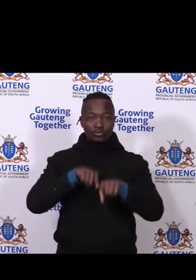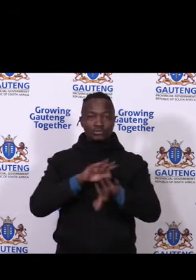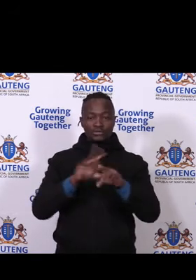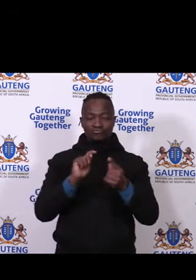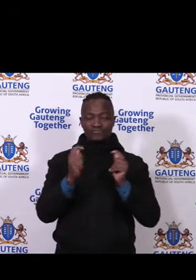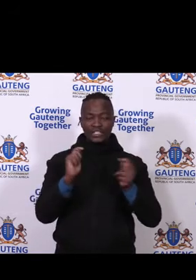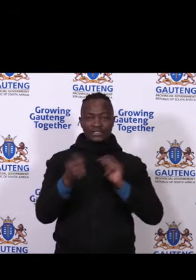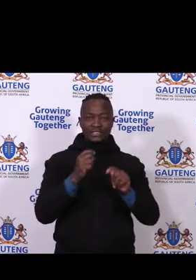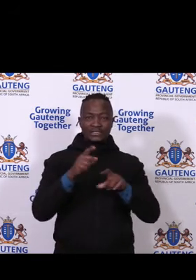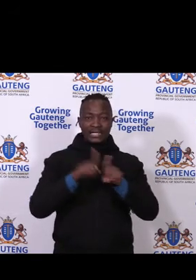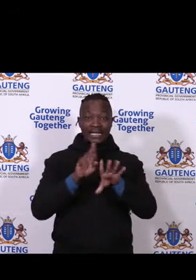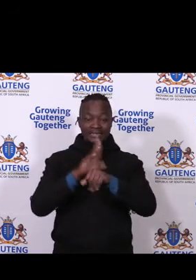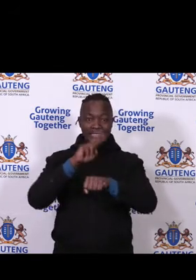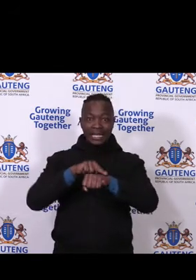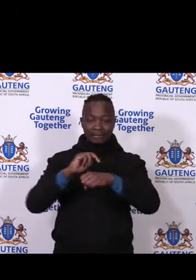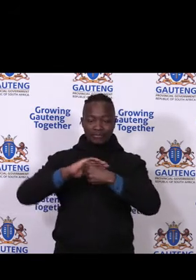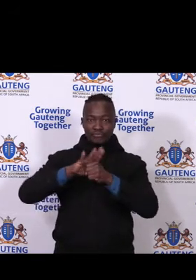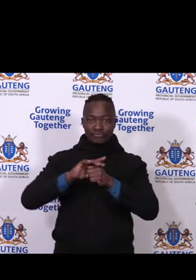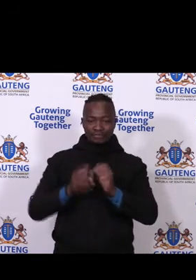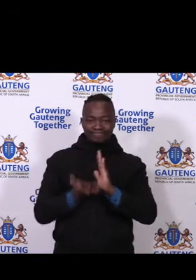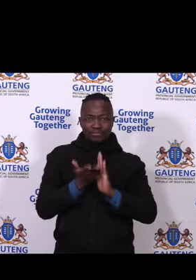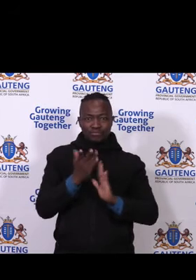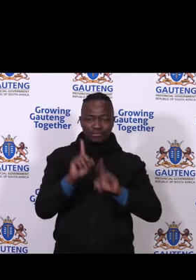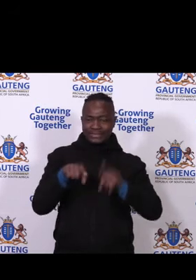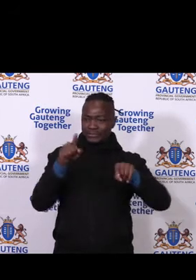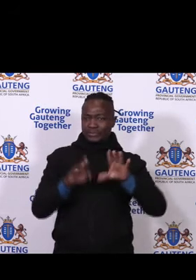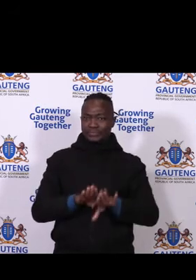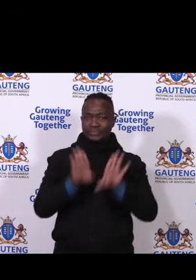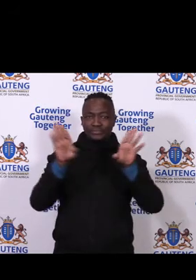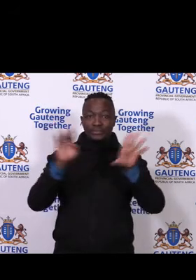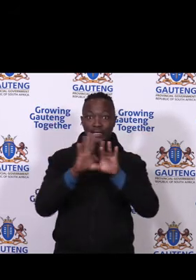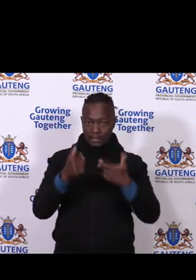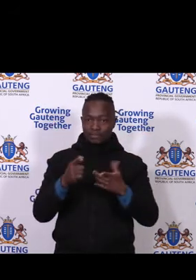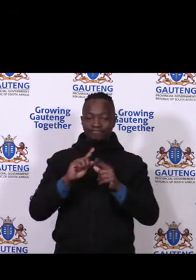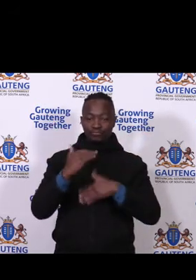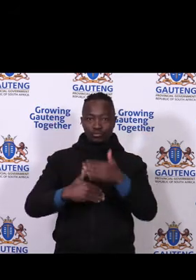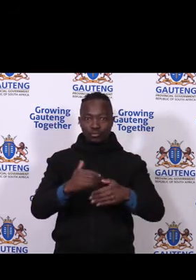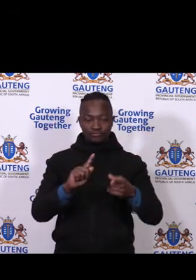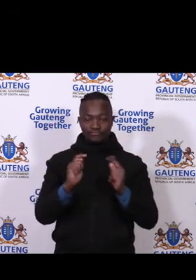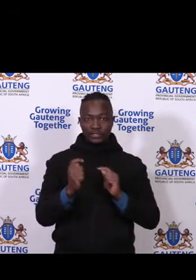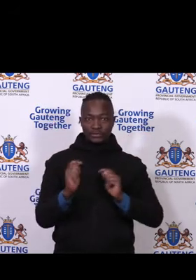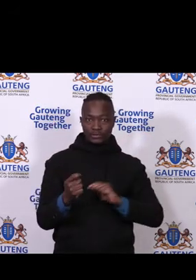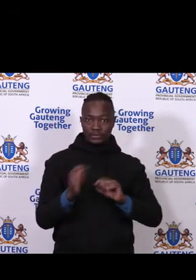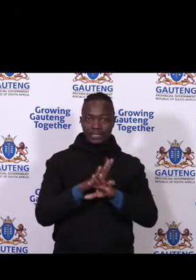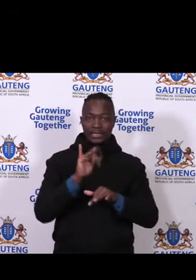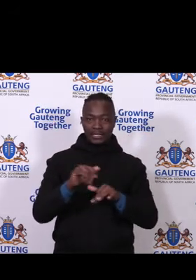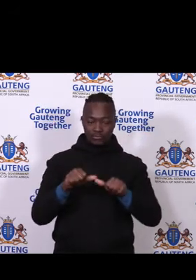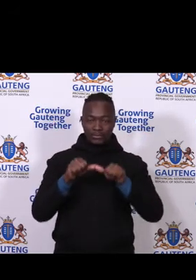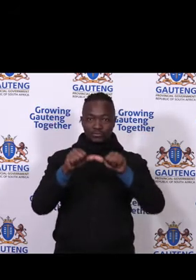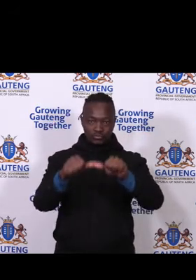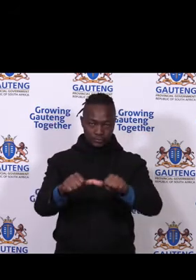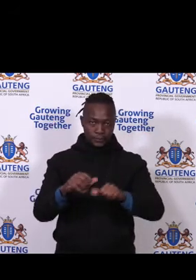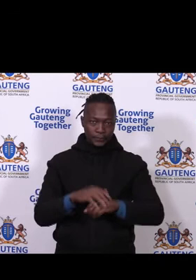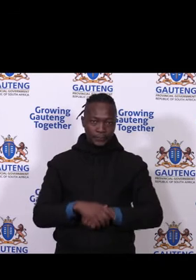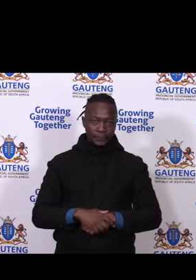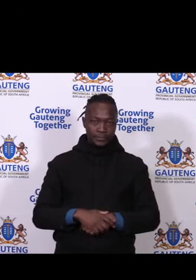time as the pandemic continues to grow, and this is how we would want to also maintain that consistency.